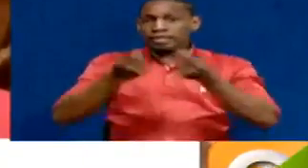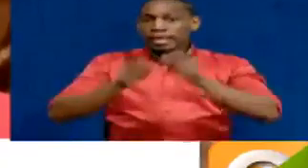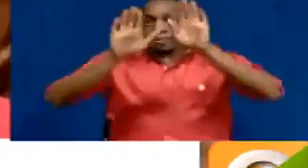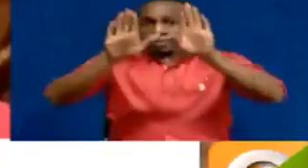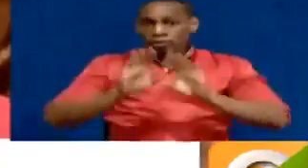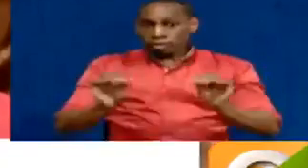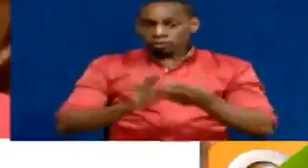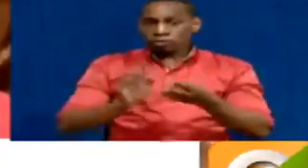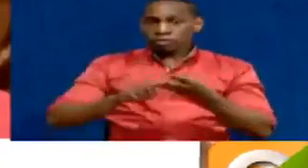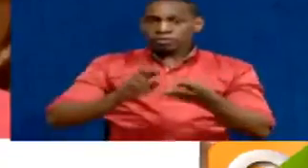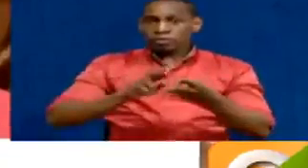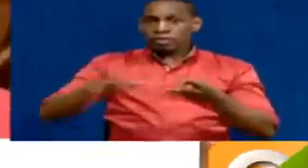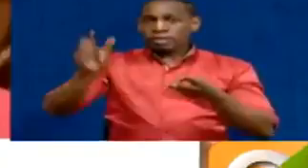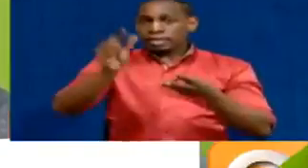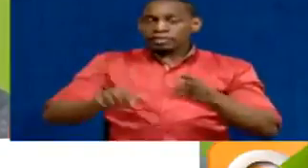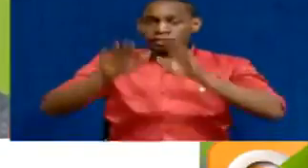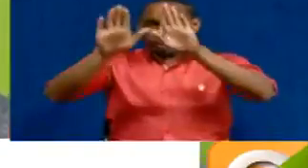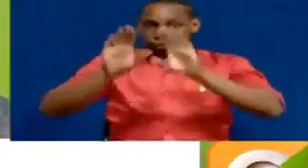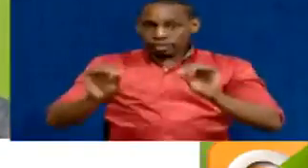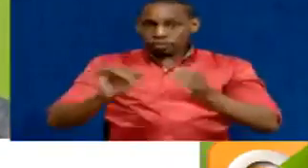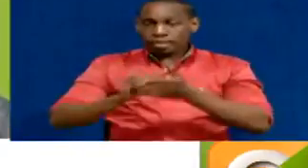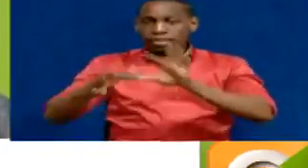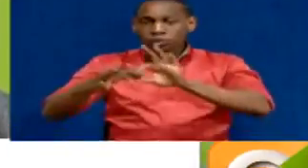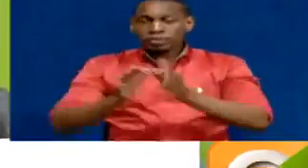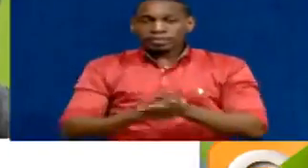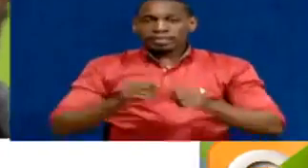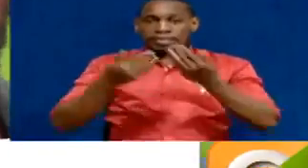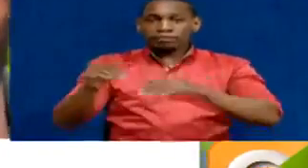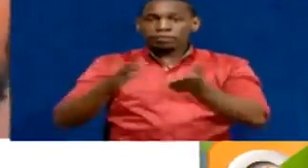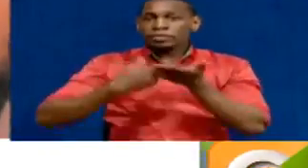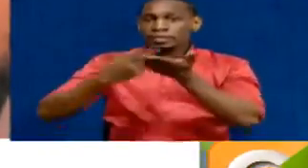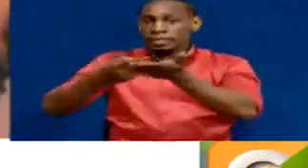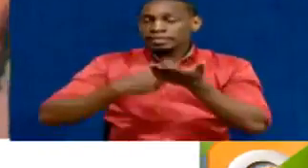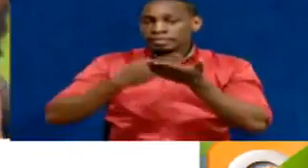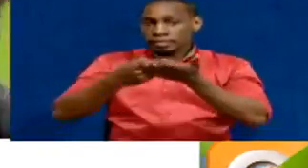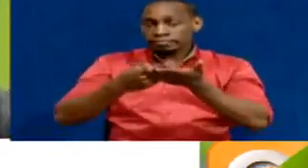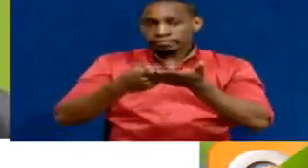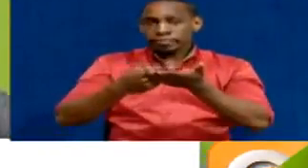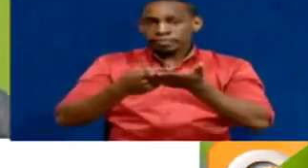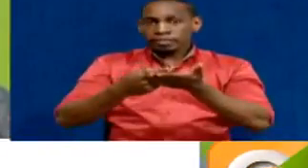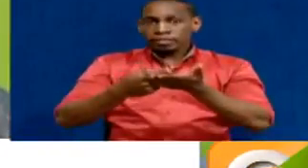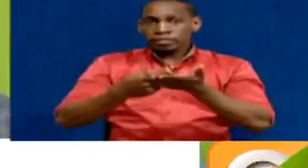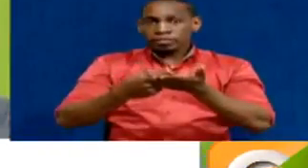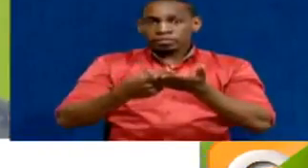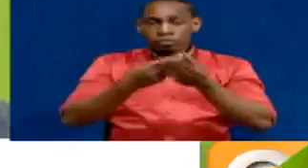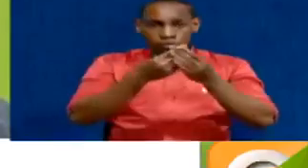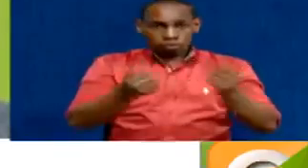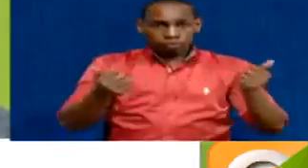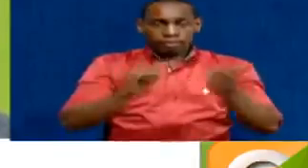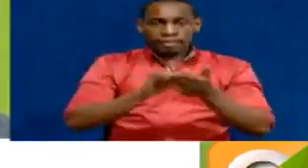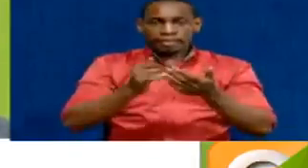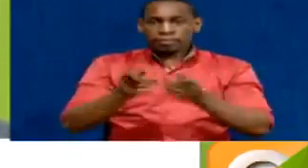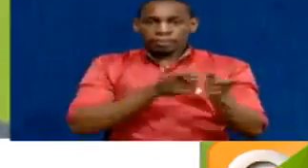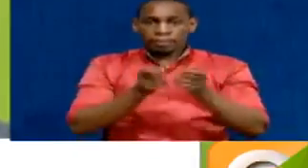tribe, regardless of which region someone comes from. To partie na fasi dialogue, mediation, tuweke ceasefire, kwamba